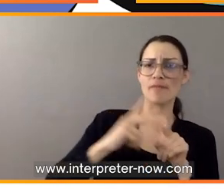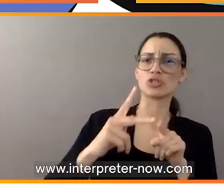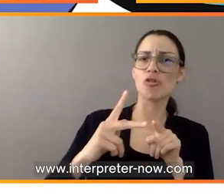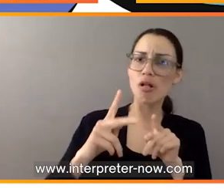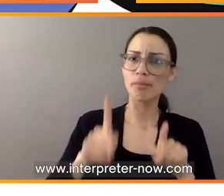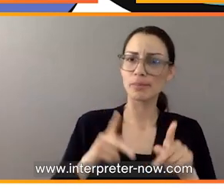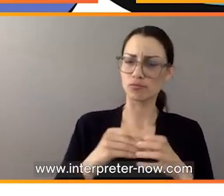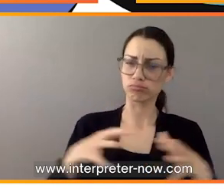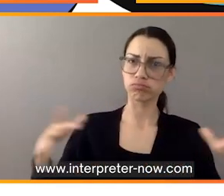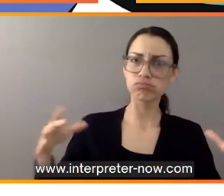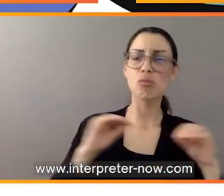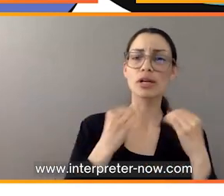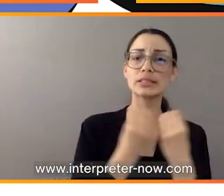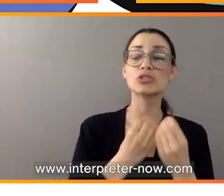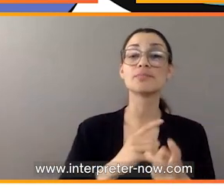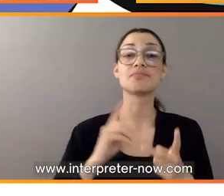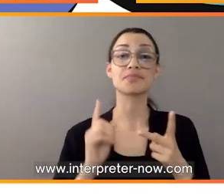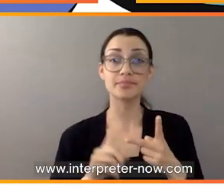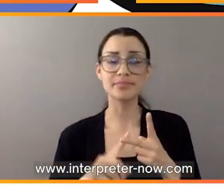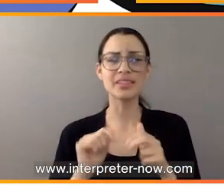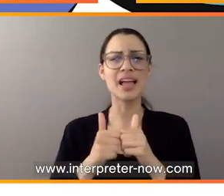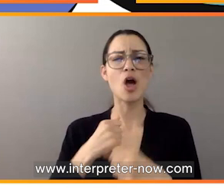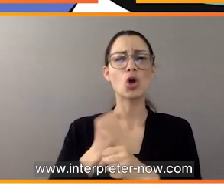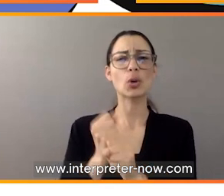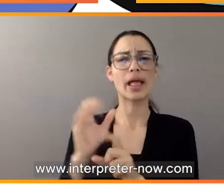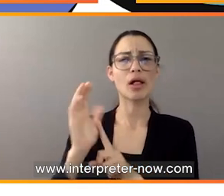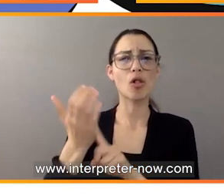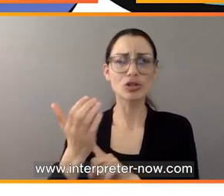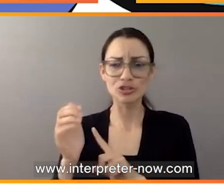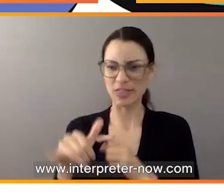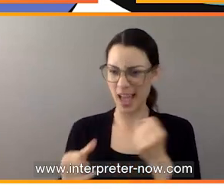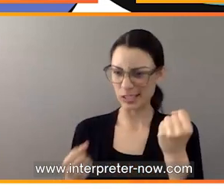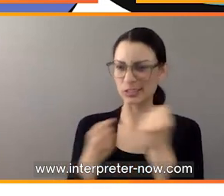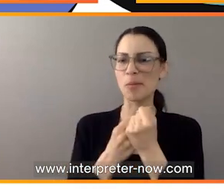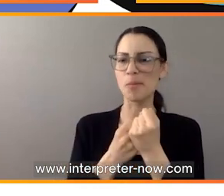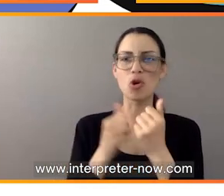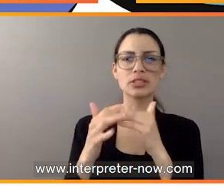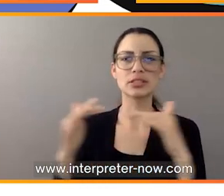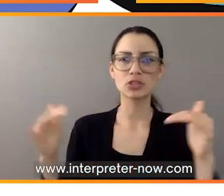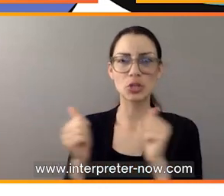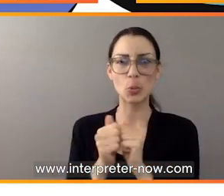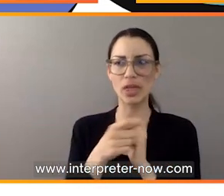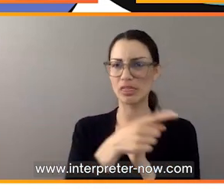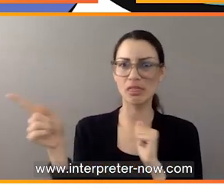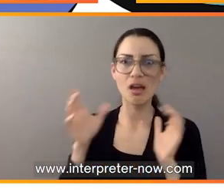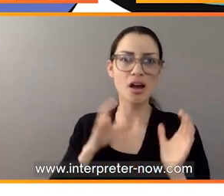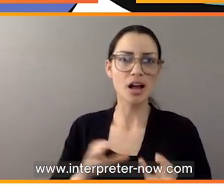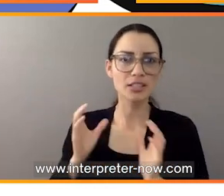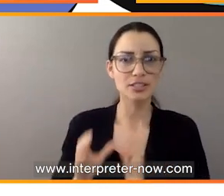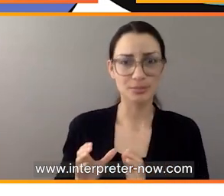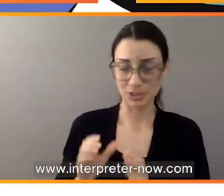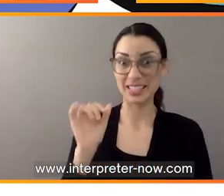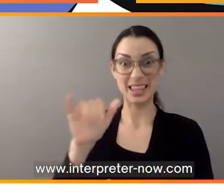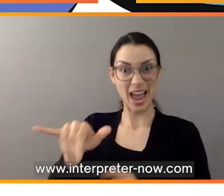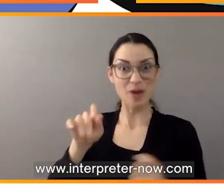this diversity with the customers, right? Because that was also changing. And so the work to be done there